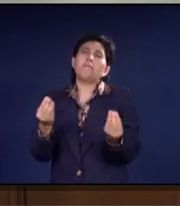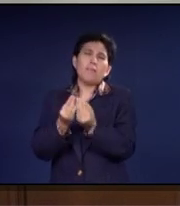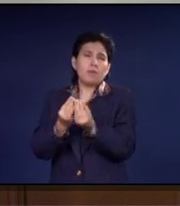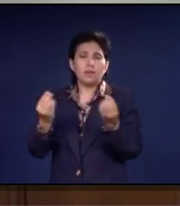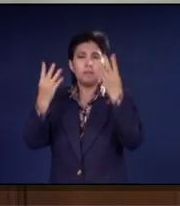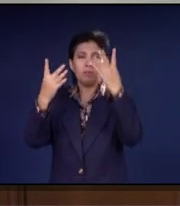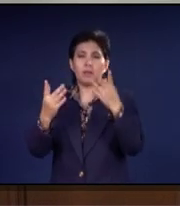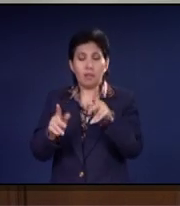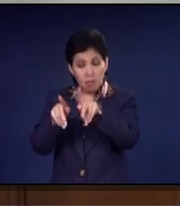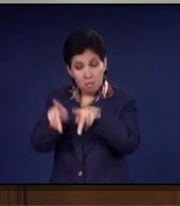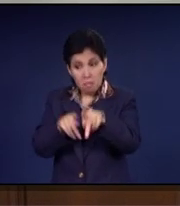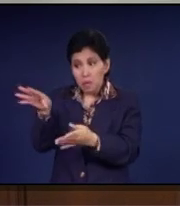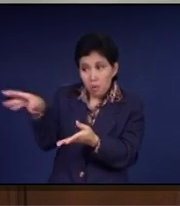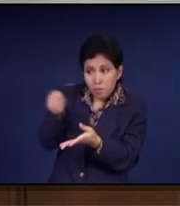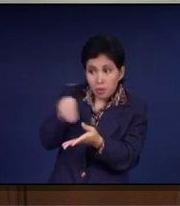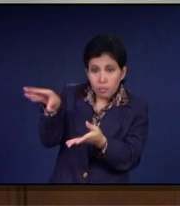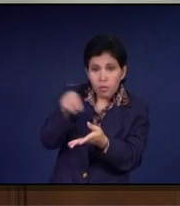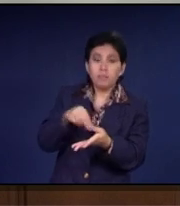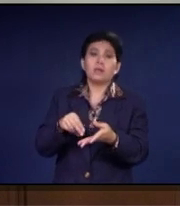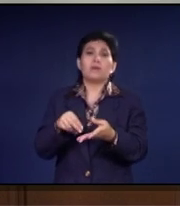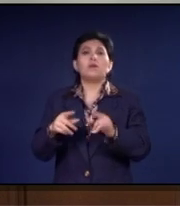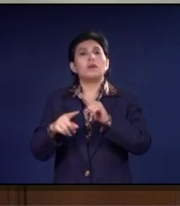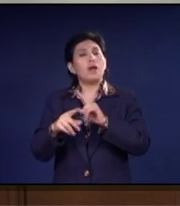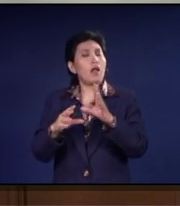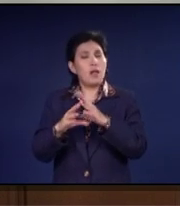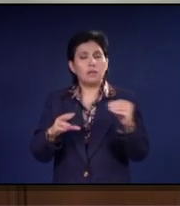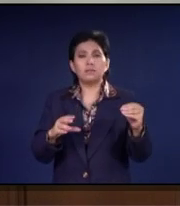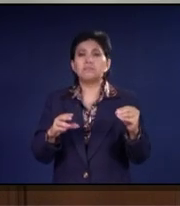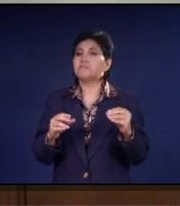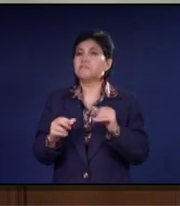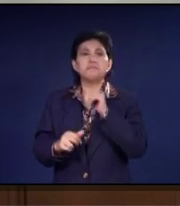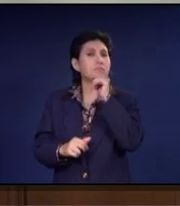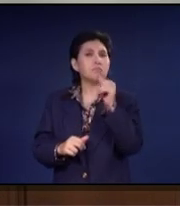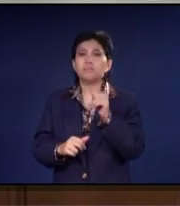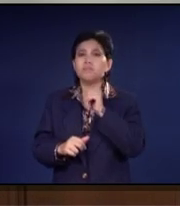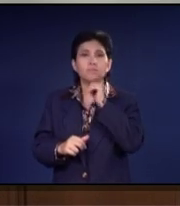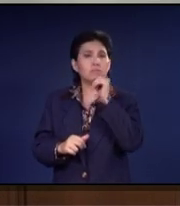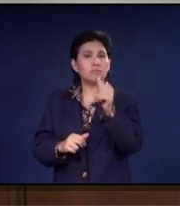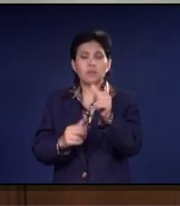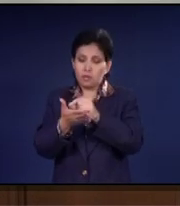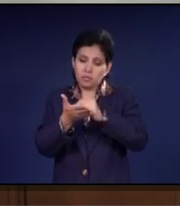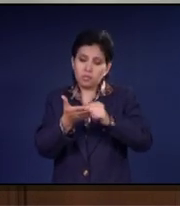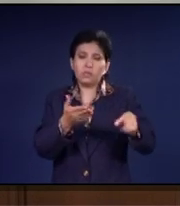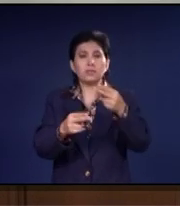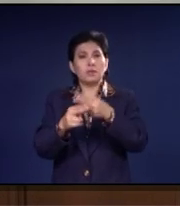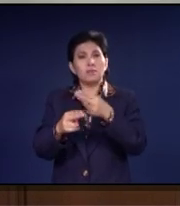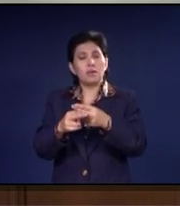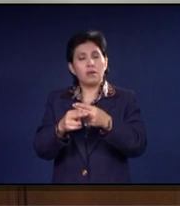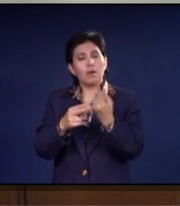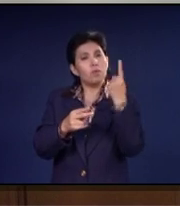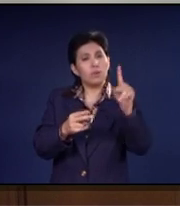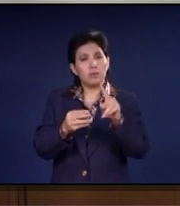to copy from a textbook, and they did not cite the names, and they just